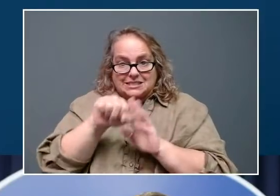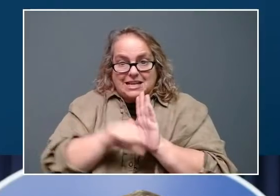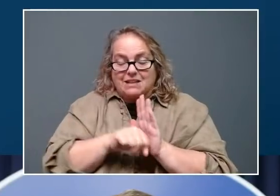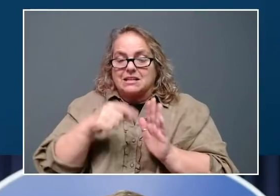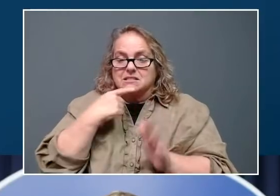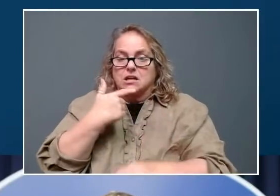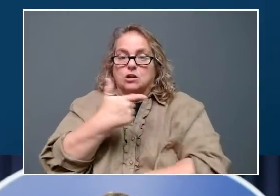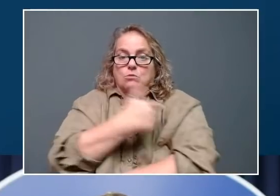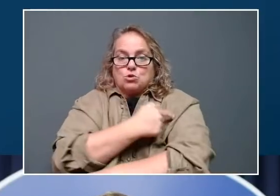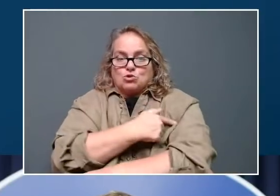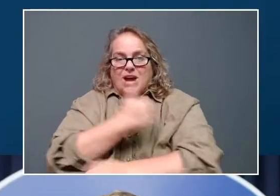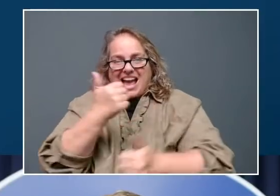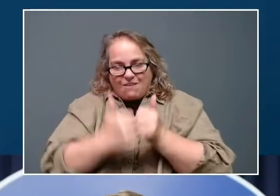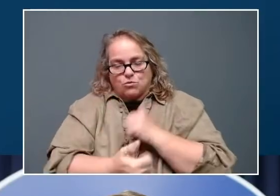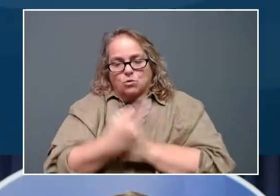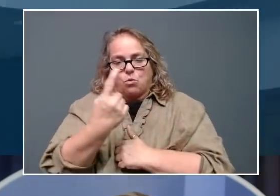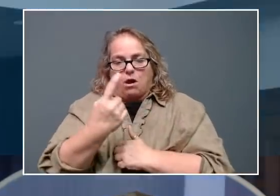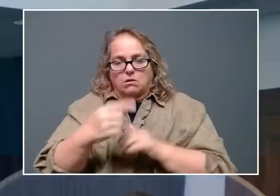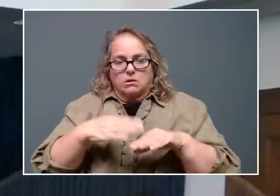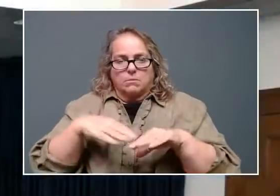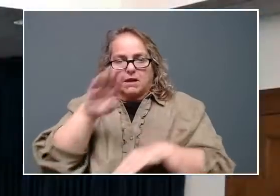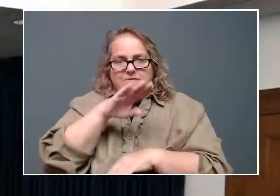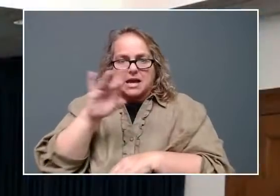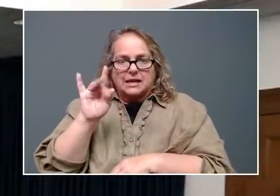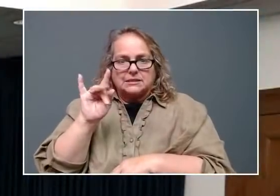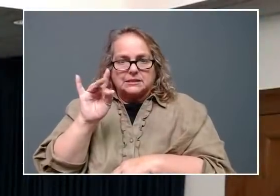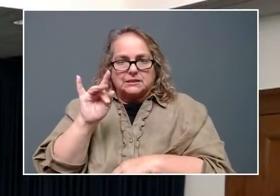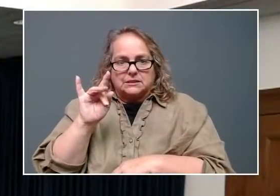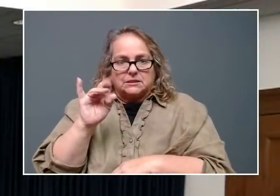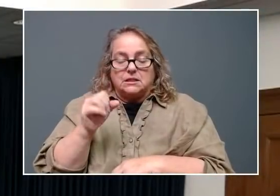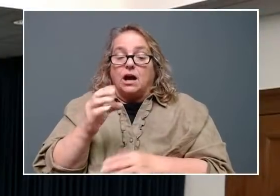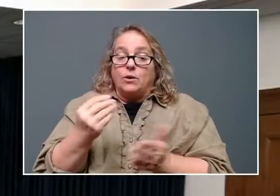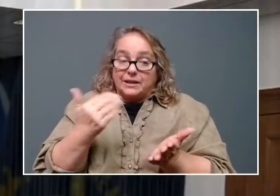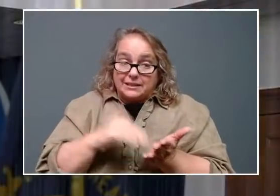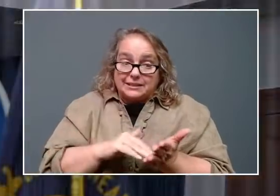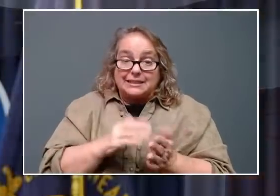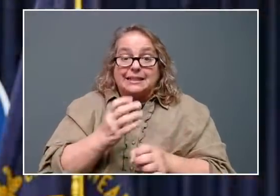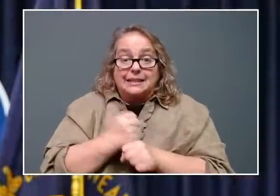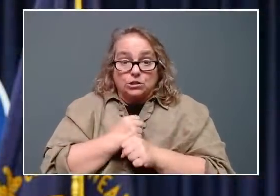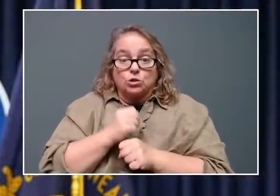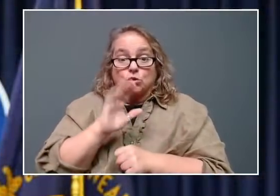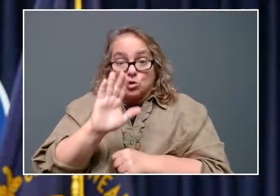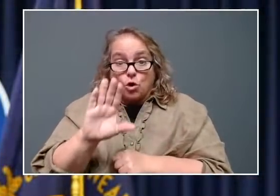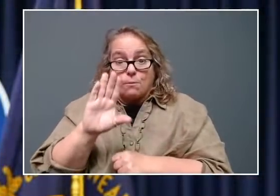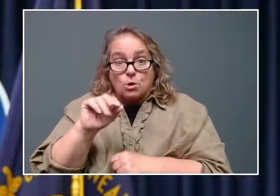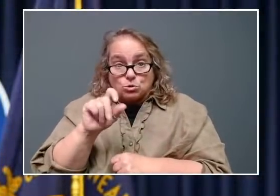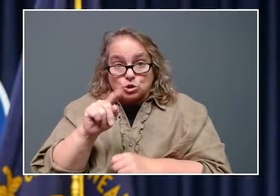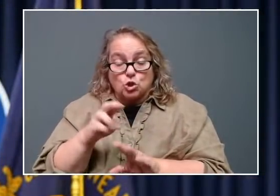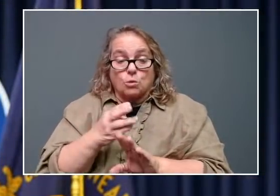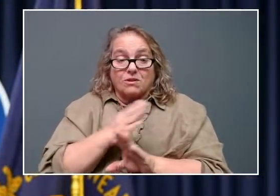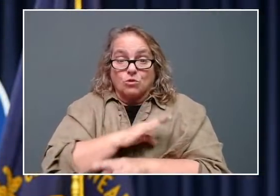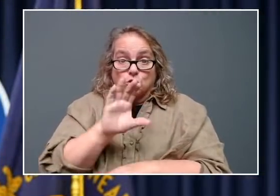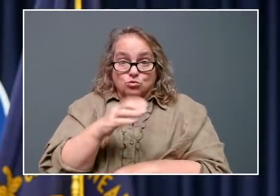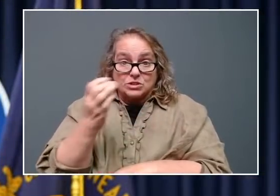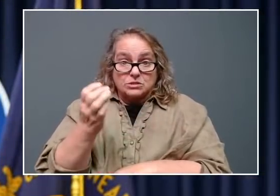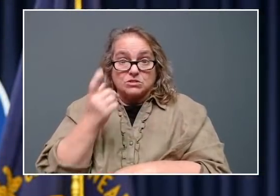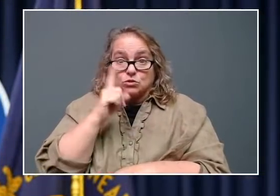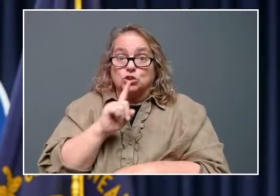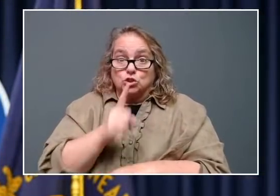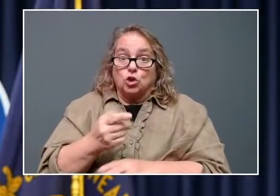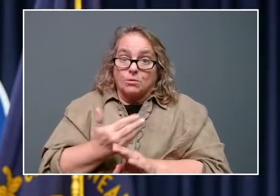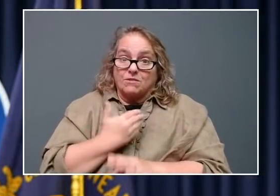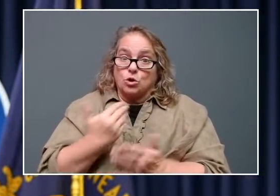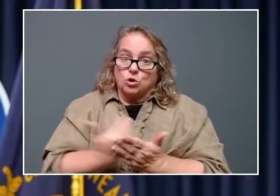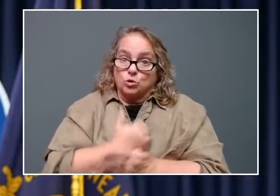it. So again, everybody get your booster shot before Christmas and certainly before New Year's.